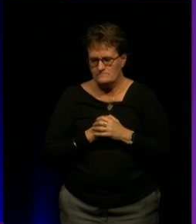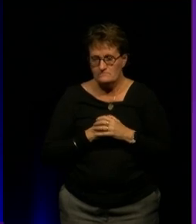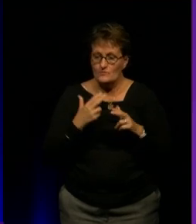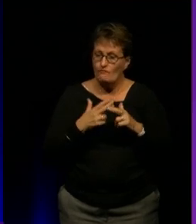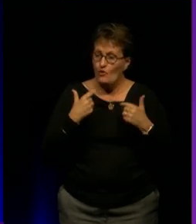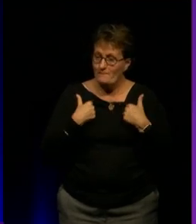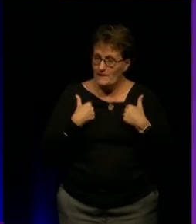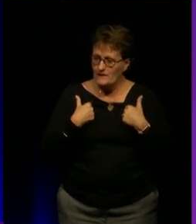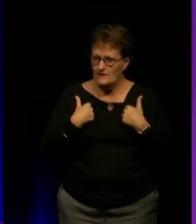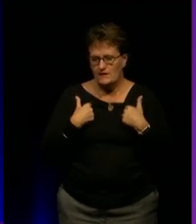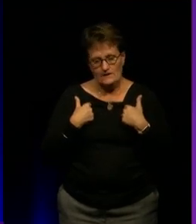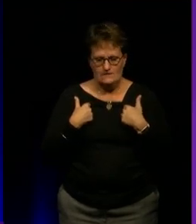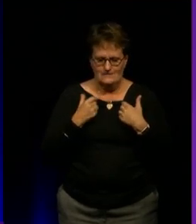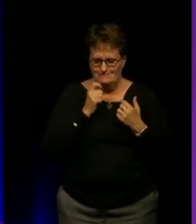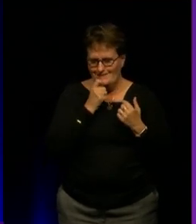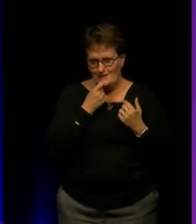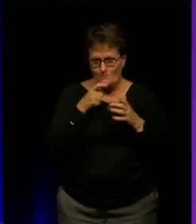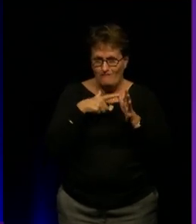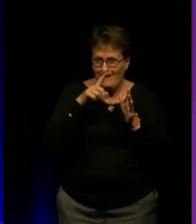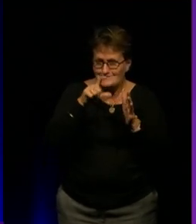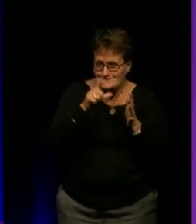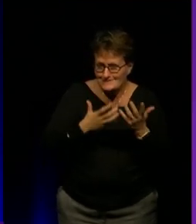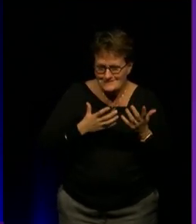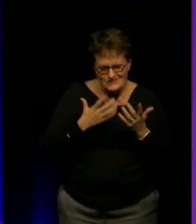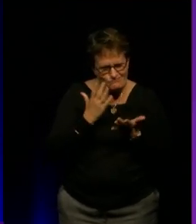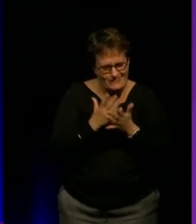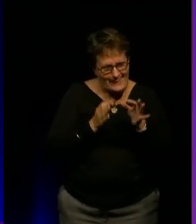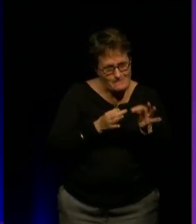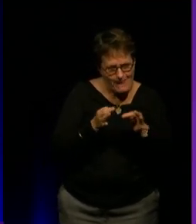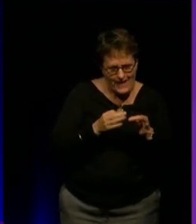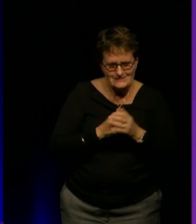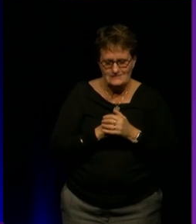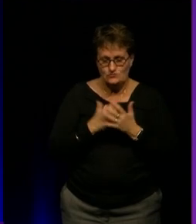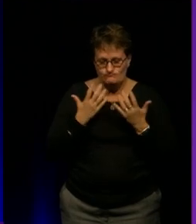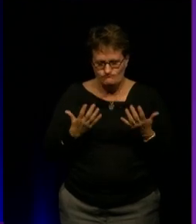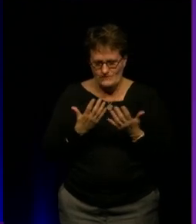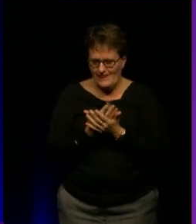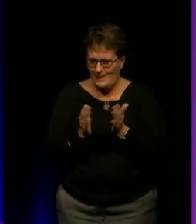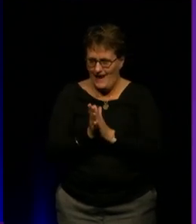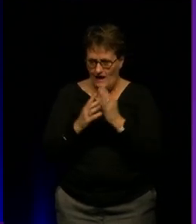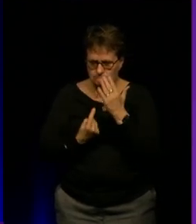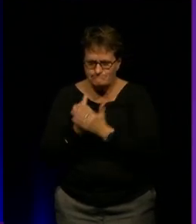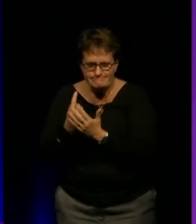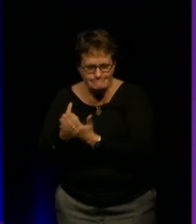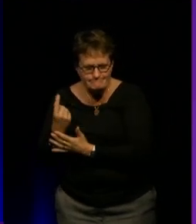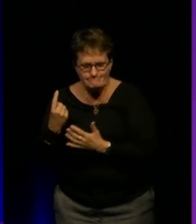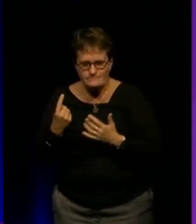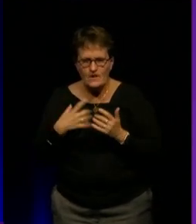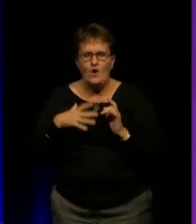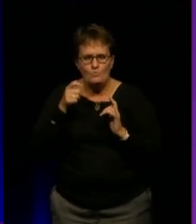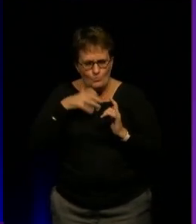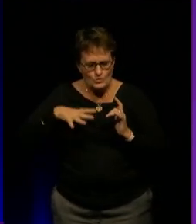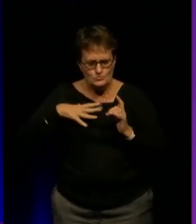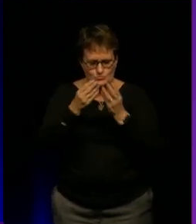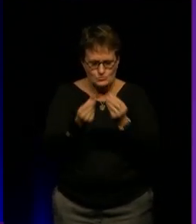me, this was more accident than a plan, and it really arose from a desire to solve a problem